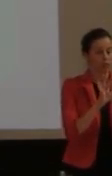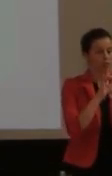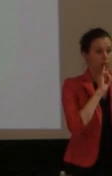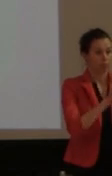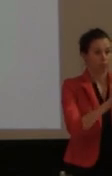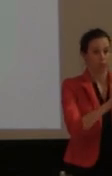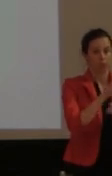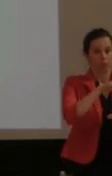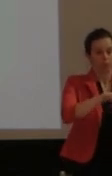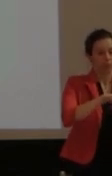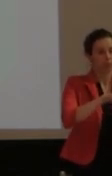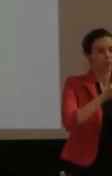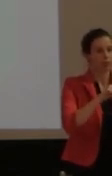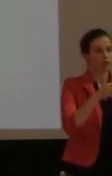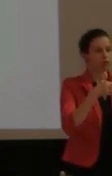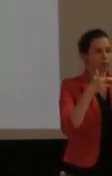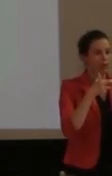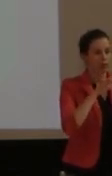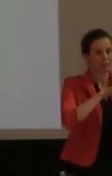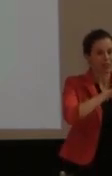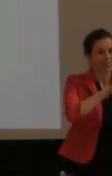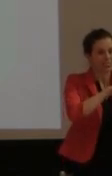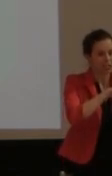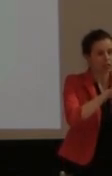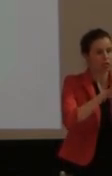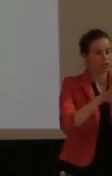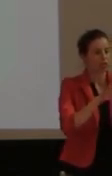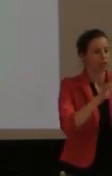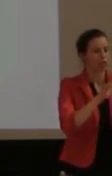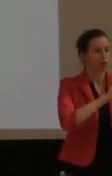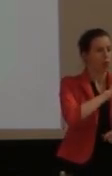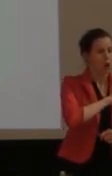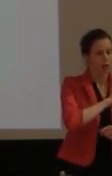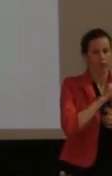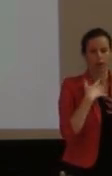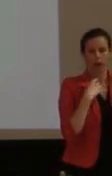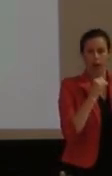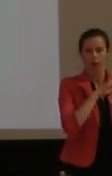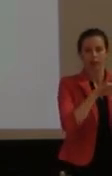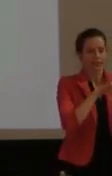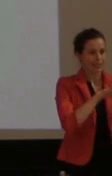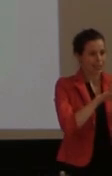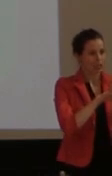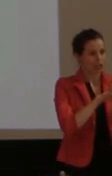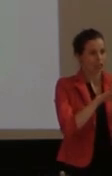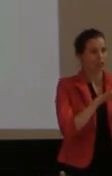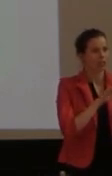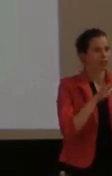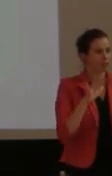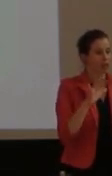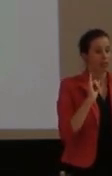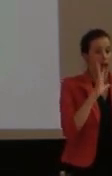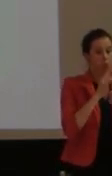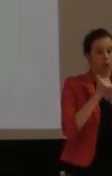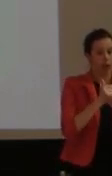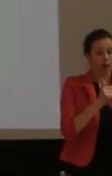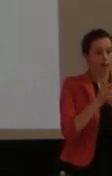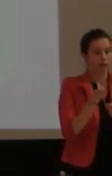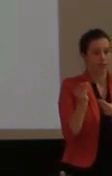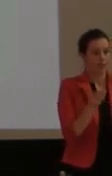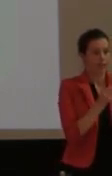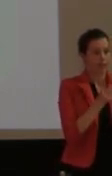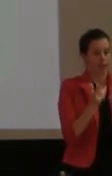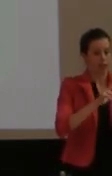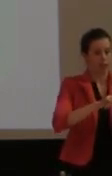are comprised of regional medical centers, federally qualified health centers, and the Veteran Affairs Department. They help facilitate enrollment through their